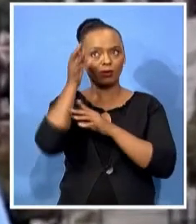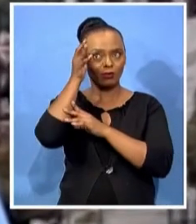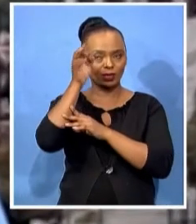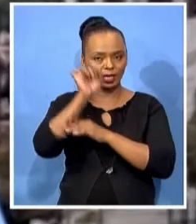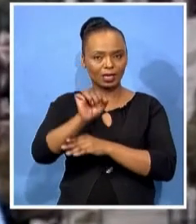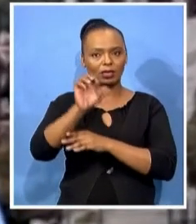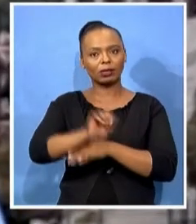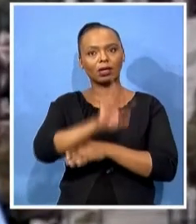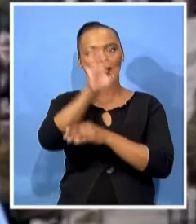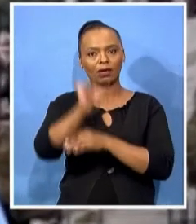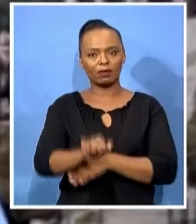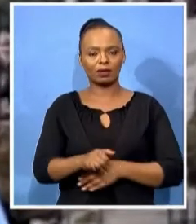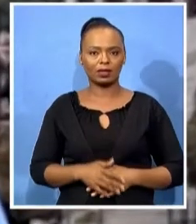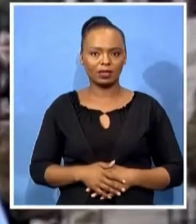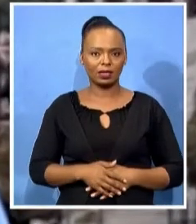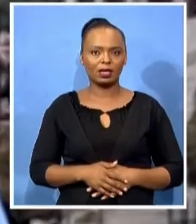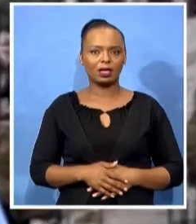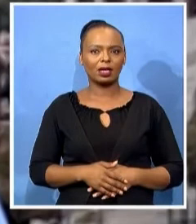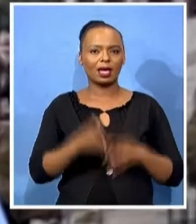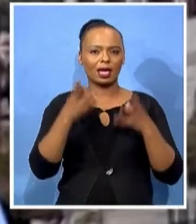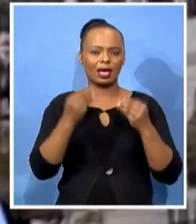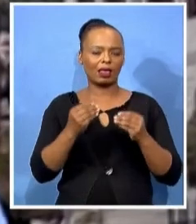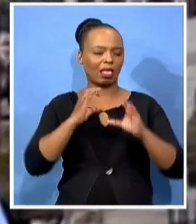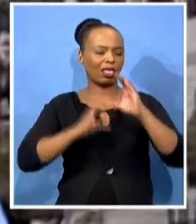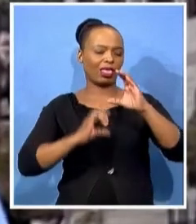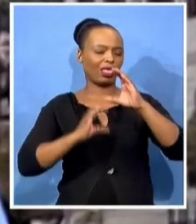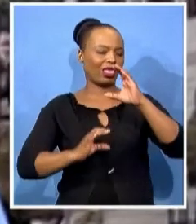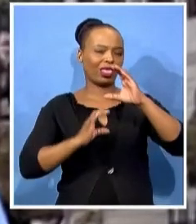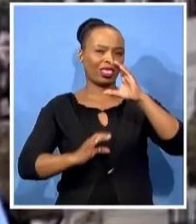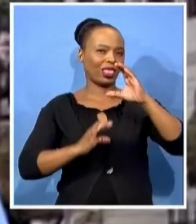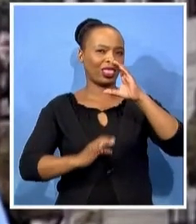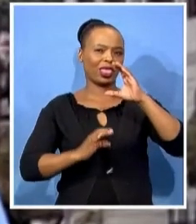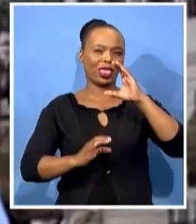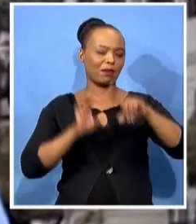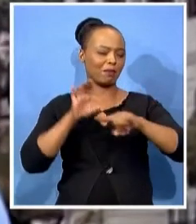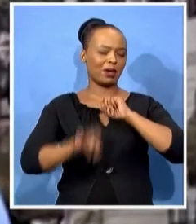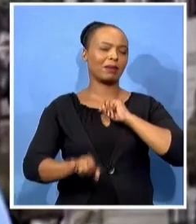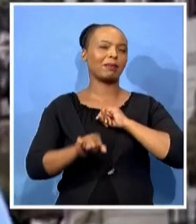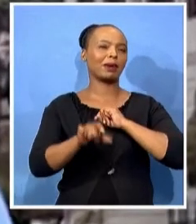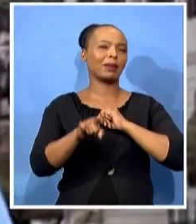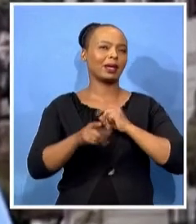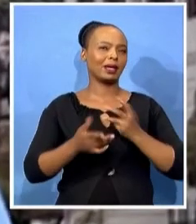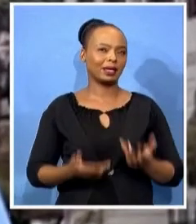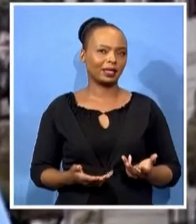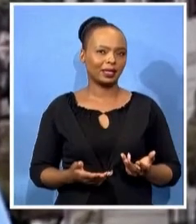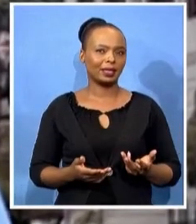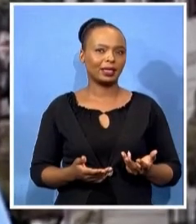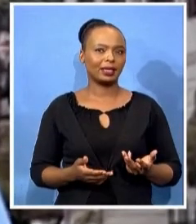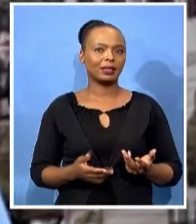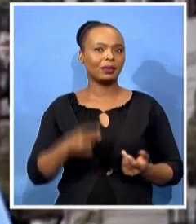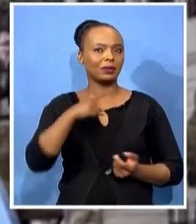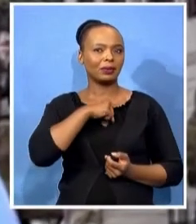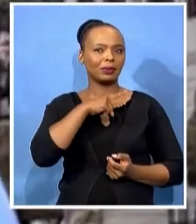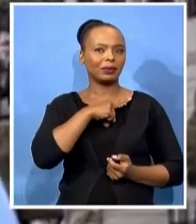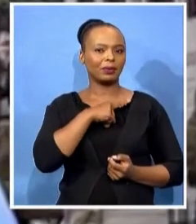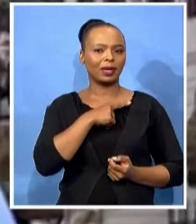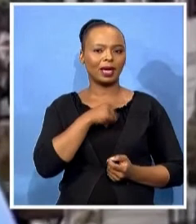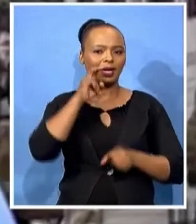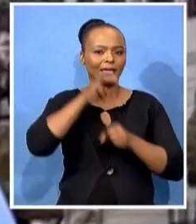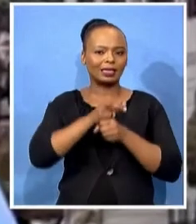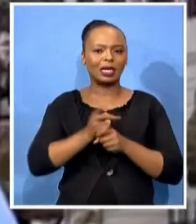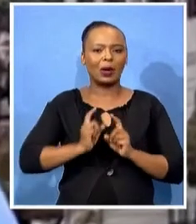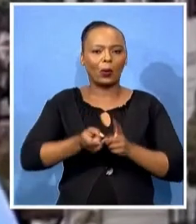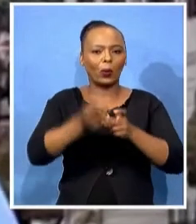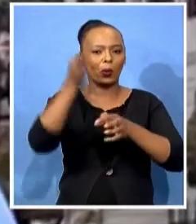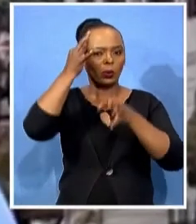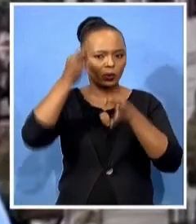the ministry side, and this committee must be consulted before taking drastic decisions. Doing so will ensure that